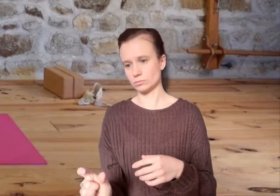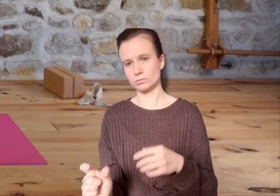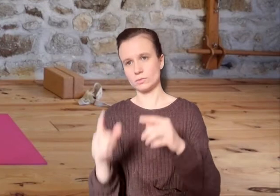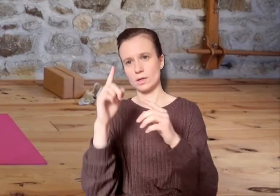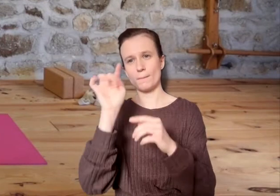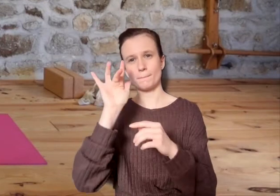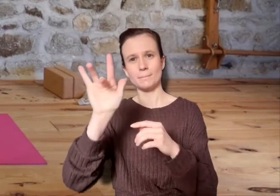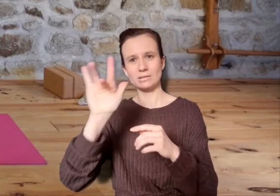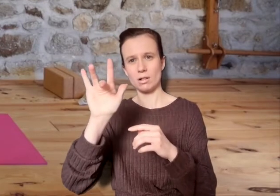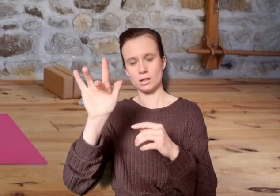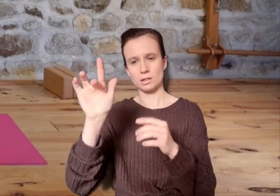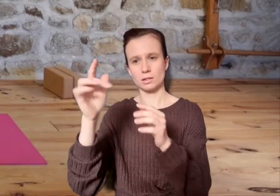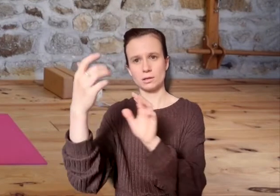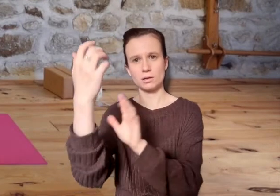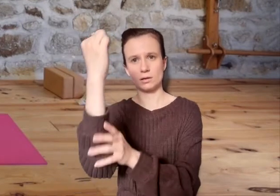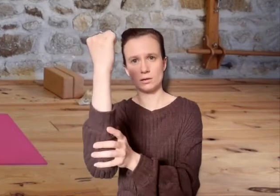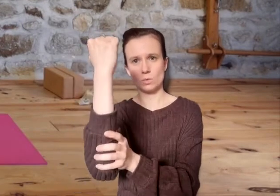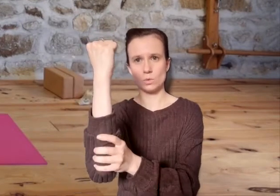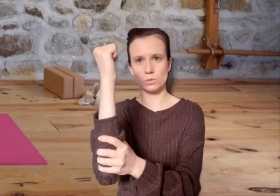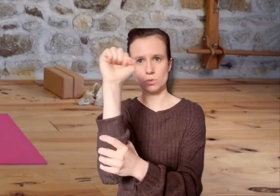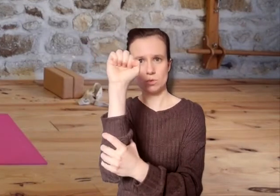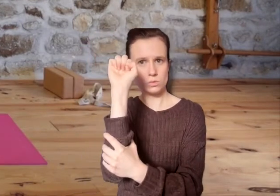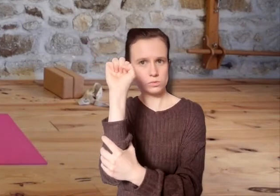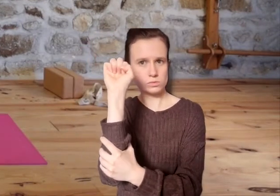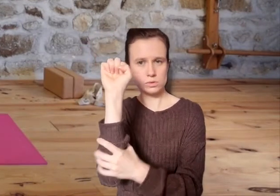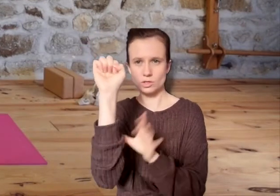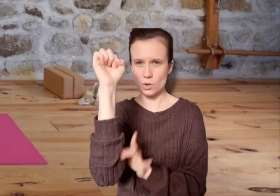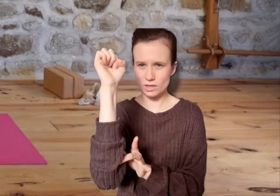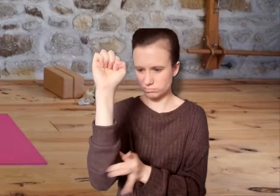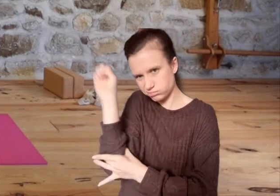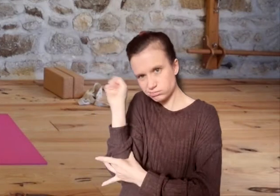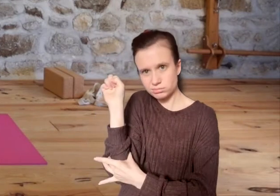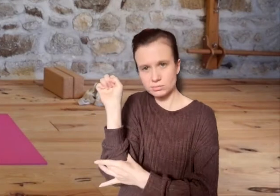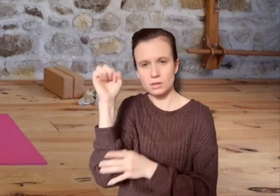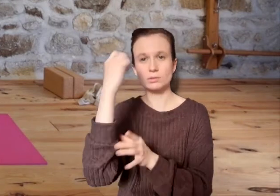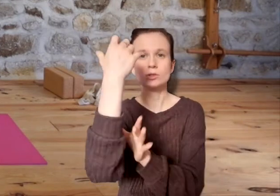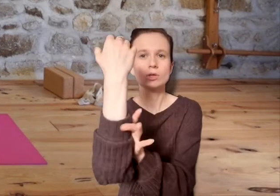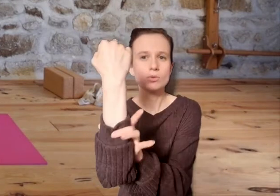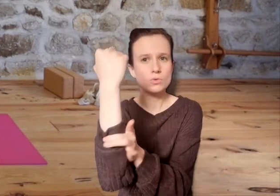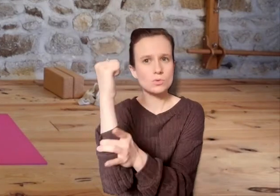spine, not in the lower back, so don't try to wrench that lower back. That's just going to cause yourself to hurt yourself.